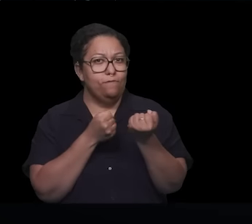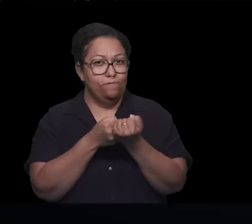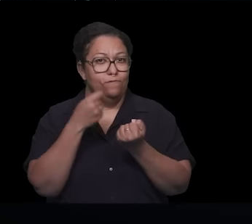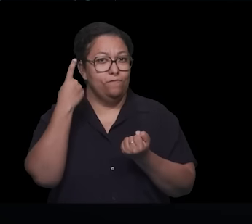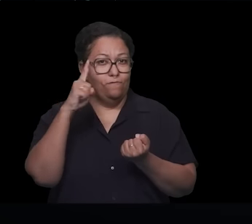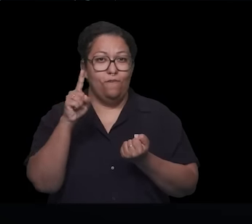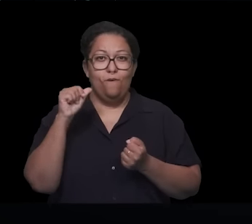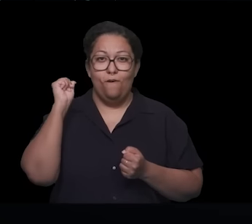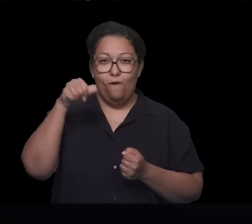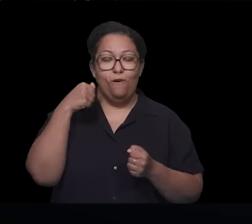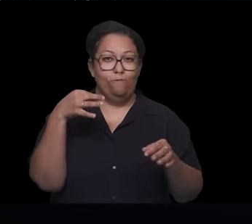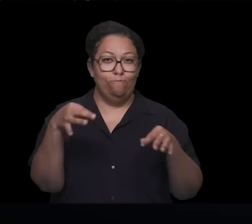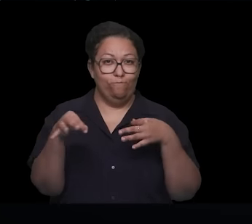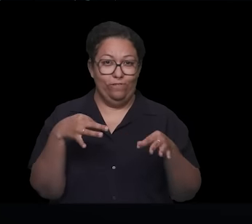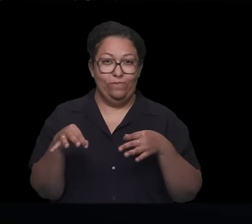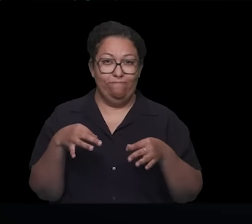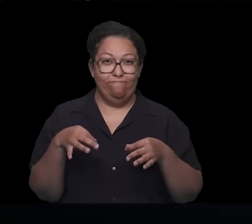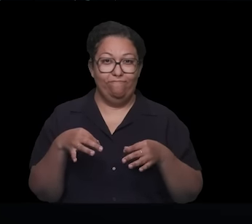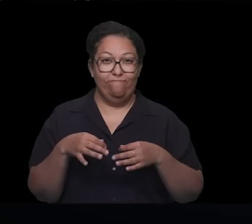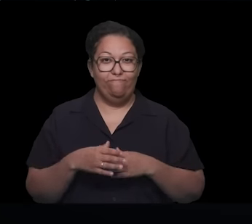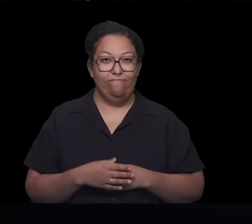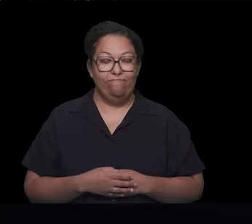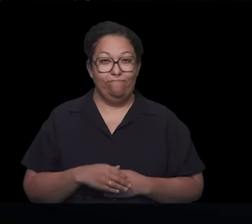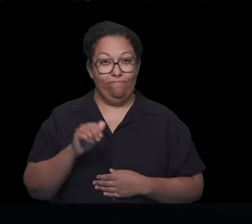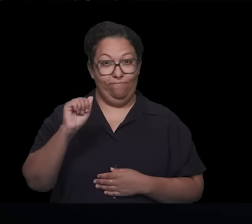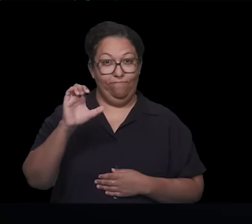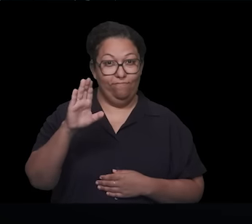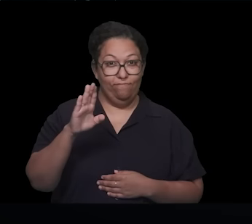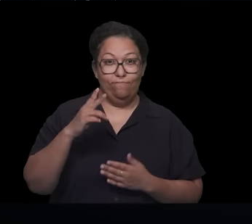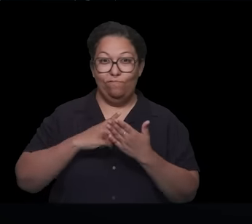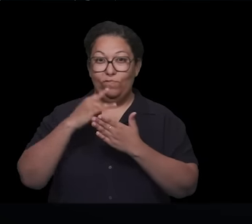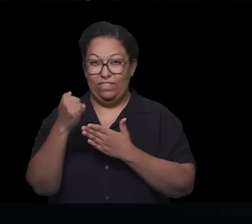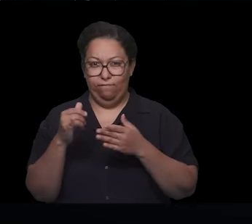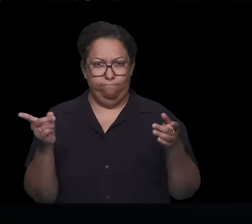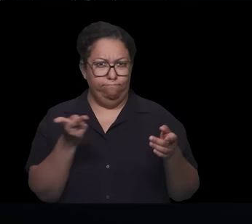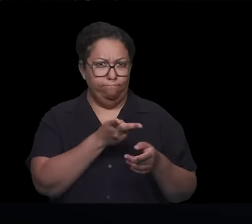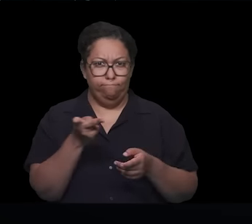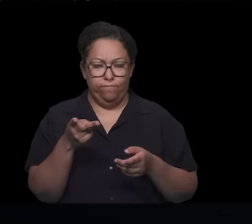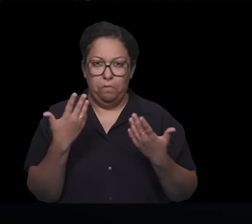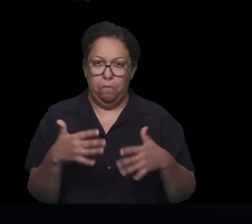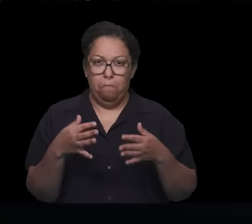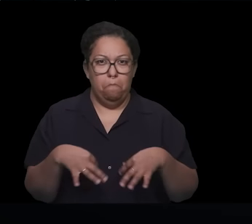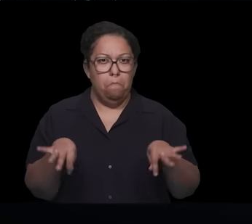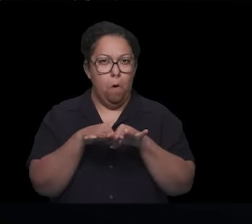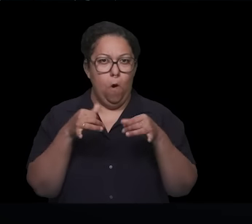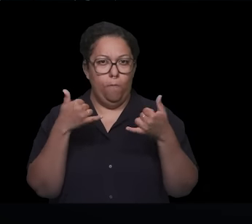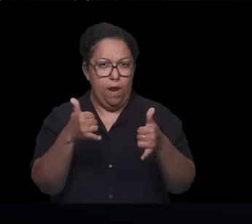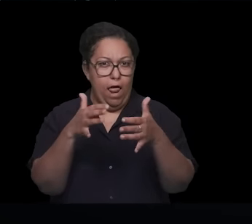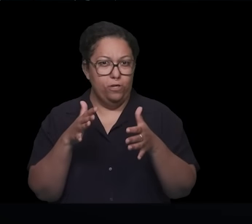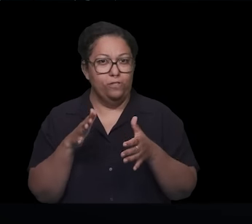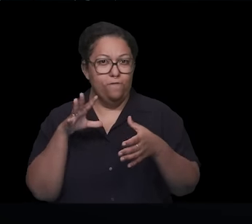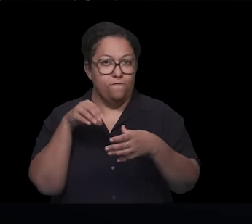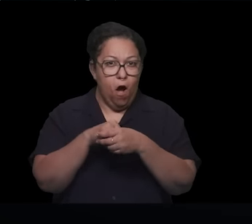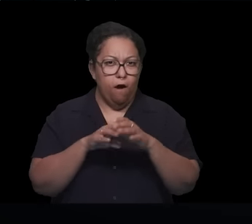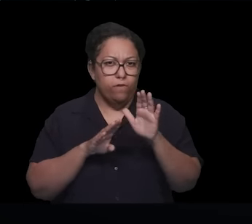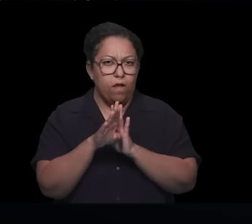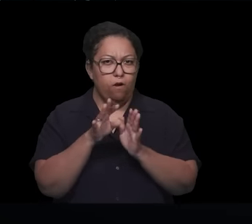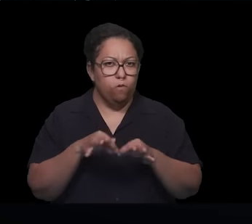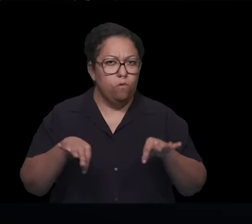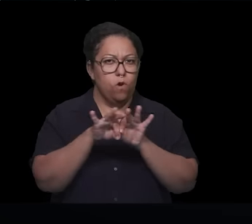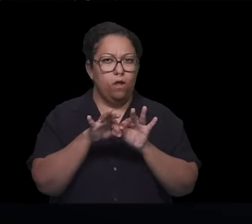of and advocacy for audio description. ACB and the project were important players in the development